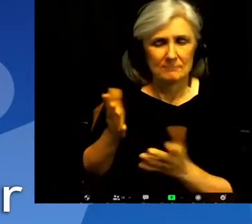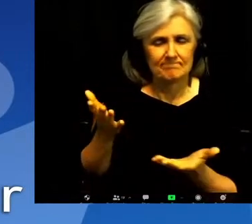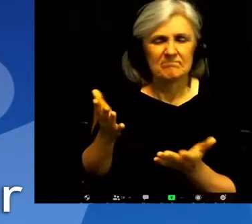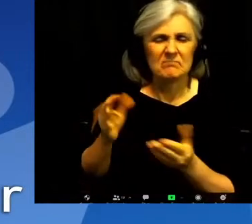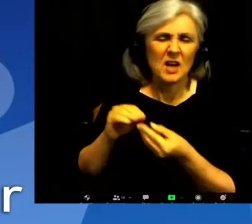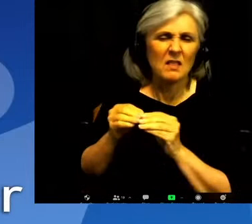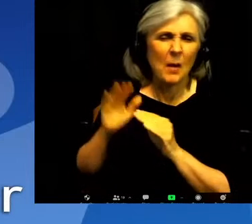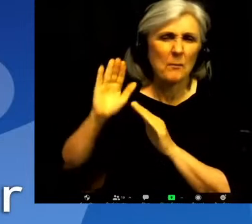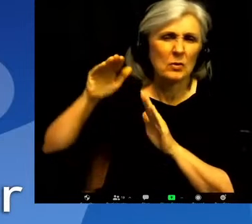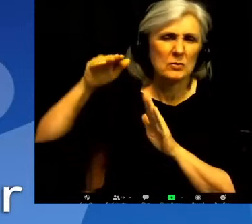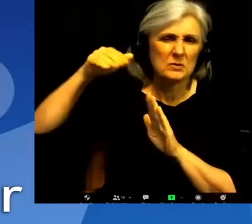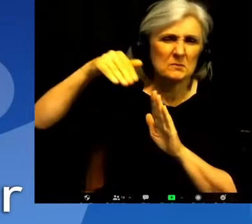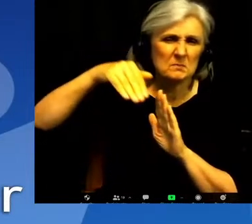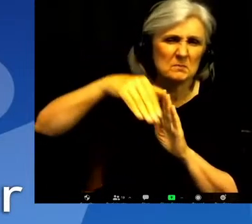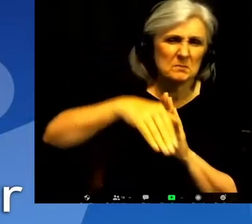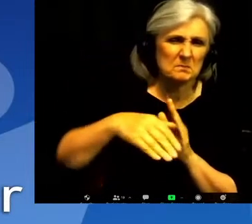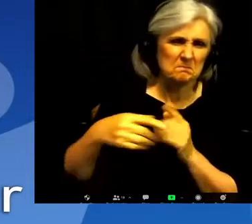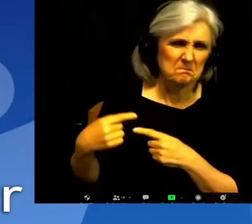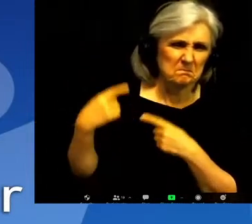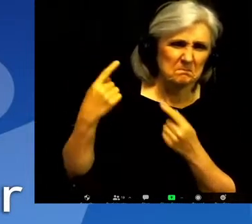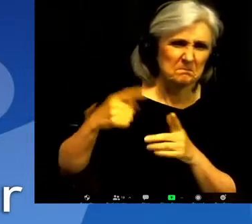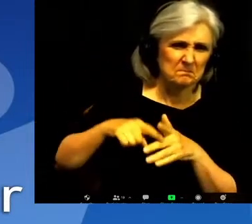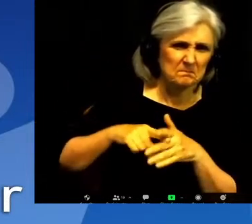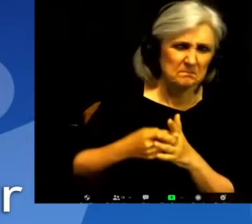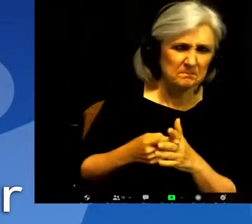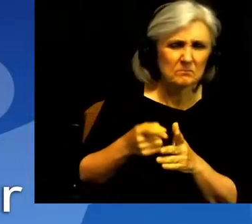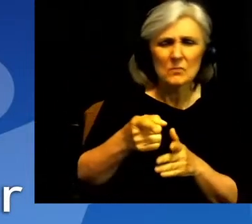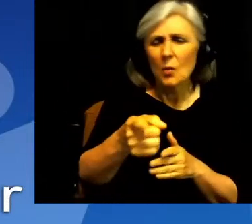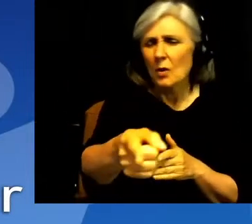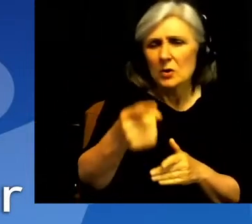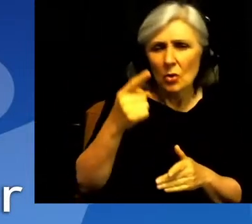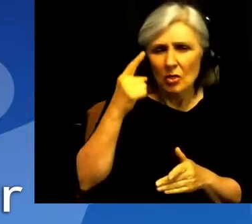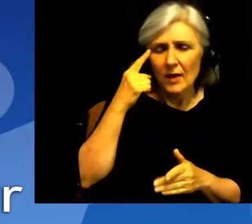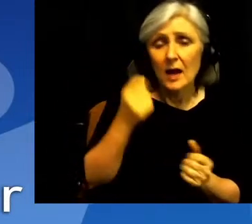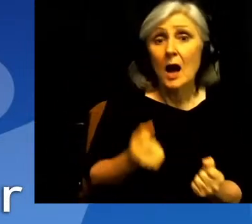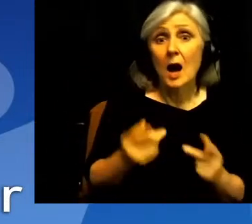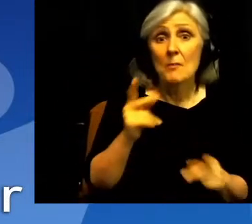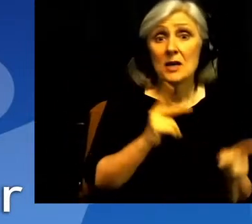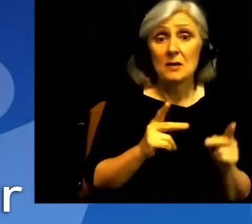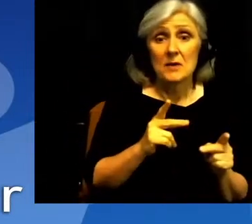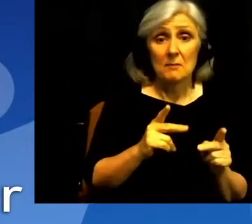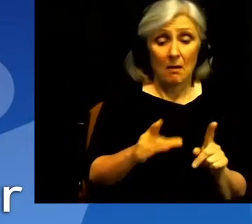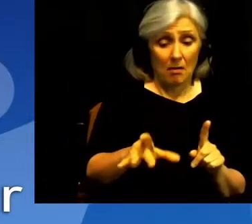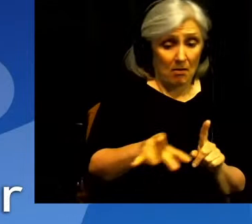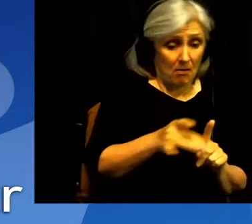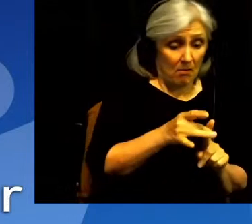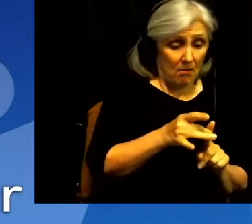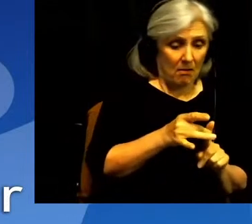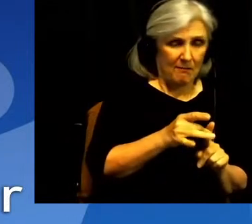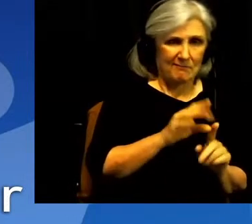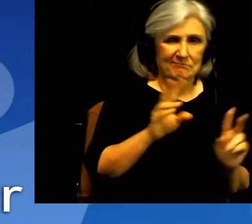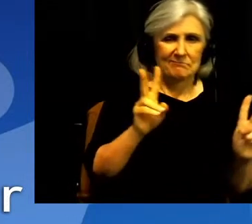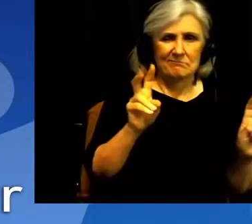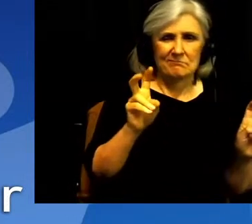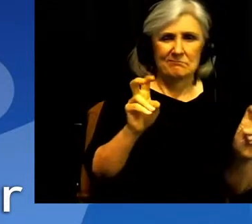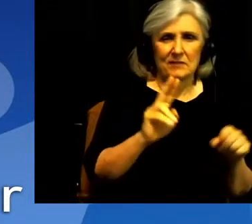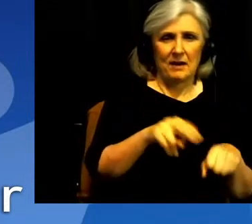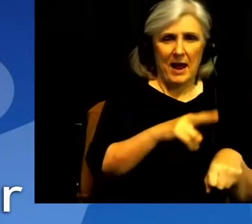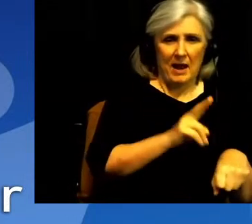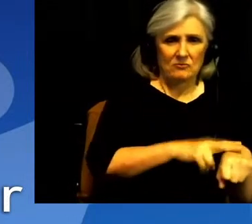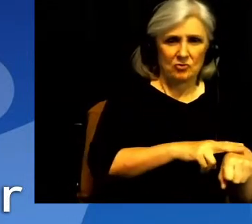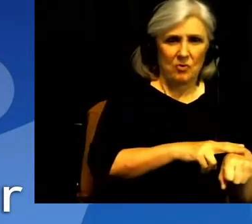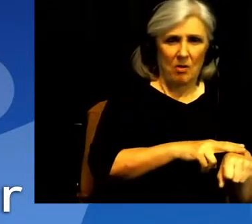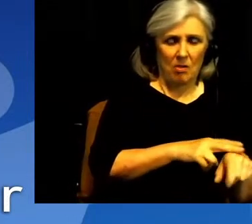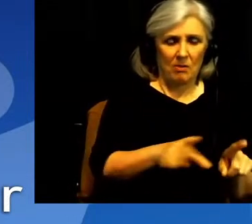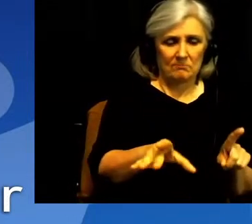of natural infections and vaccinations to get an estimate of where